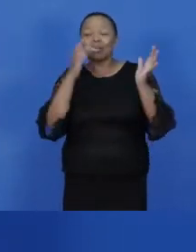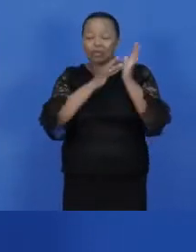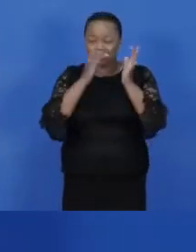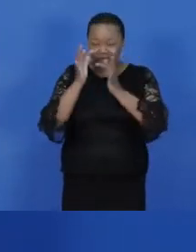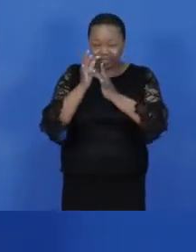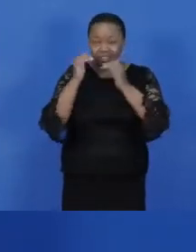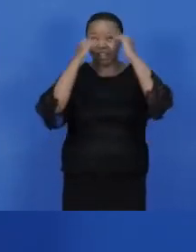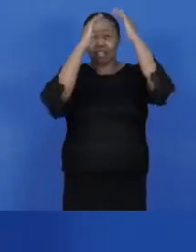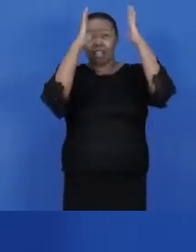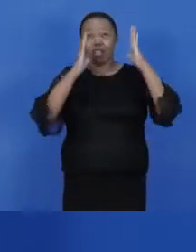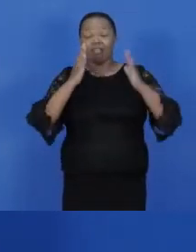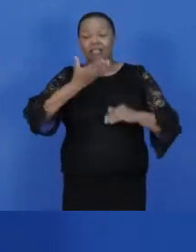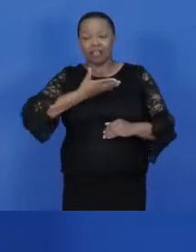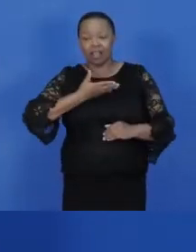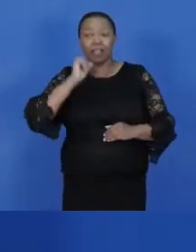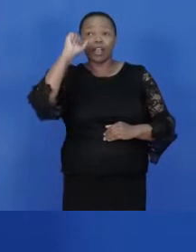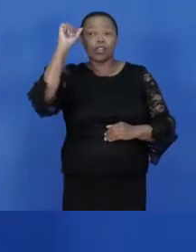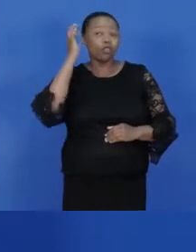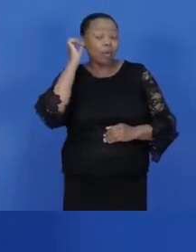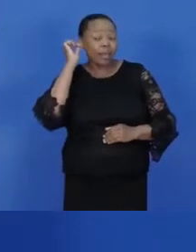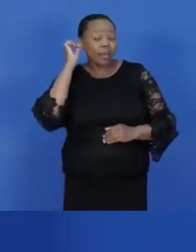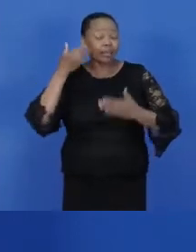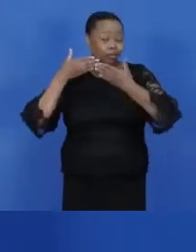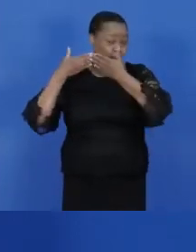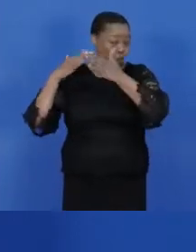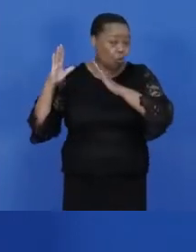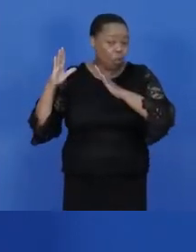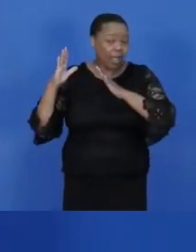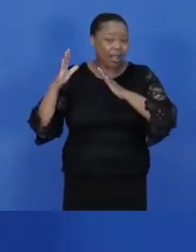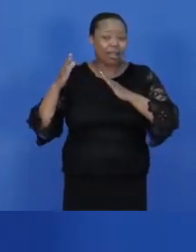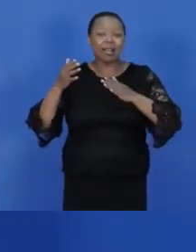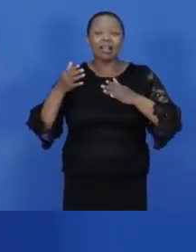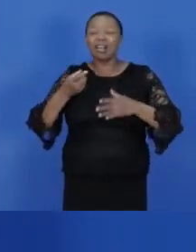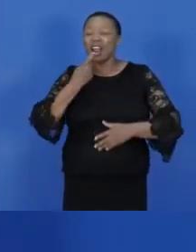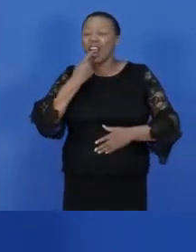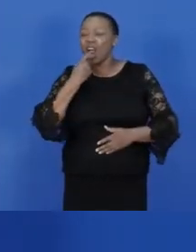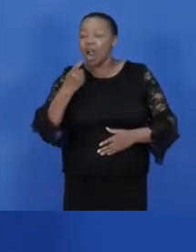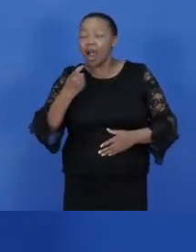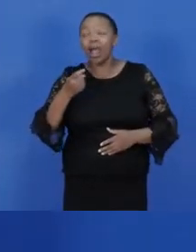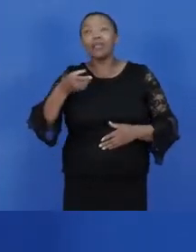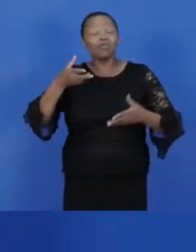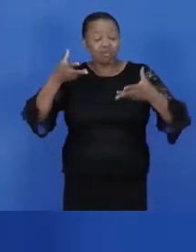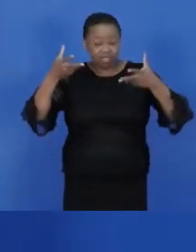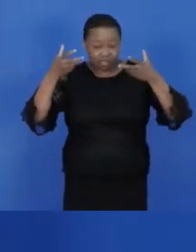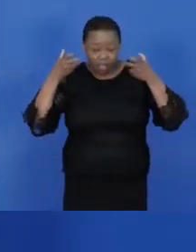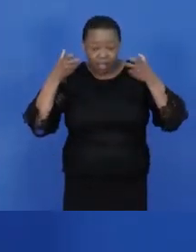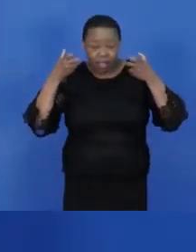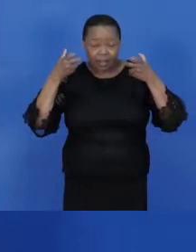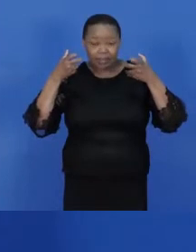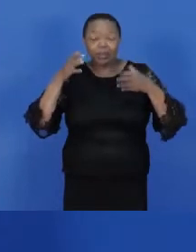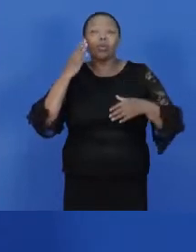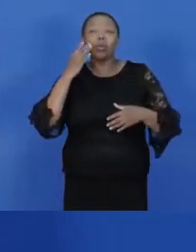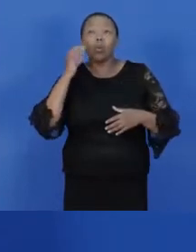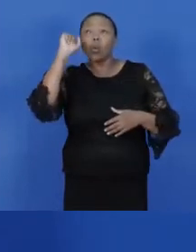name of Jesus Christ, my heavenly Father, and your ears are open. They are open to our cries. They are open as we call upon your